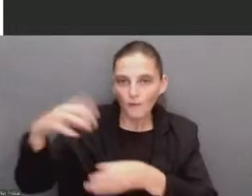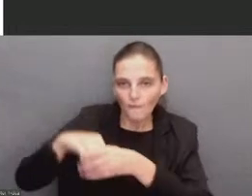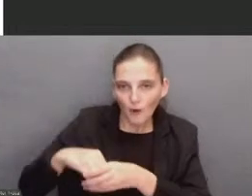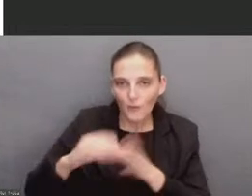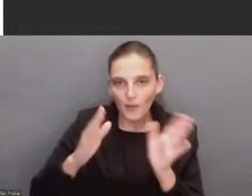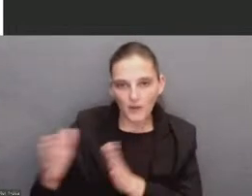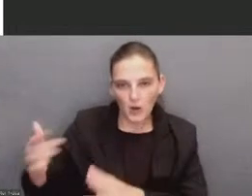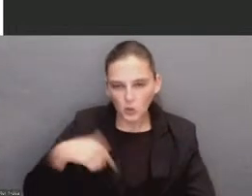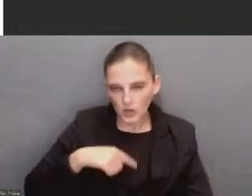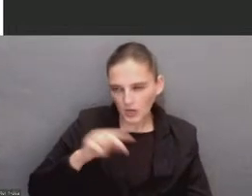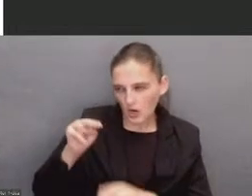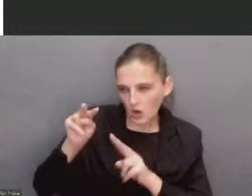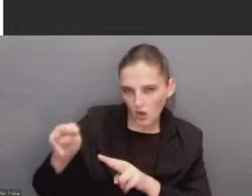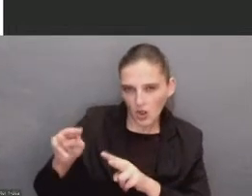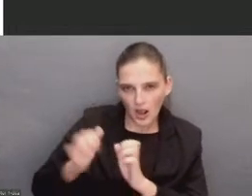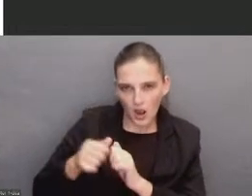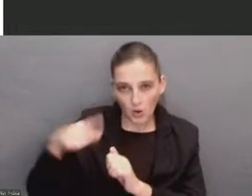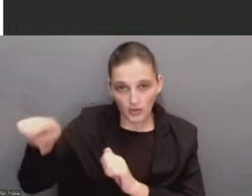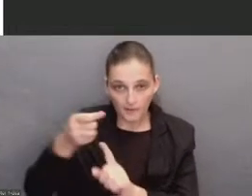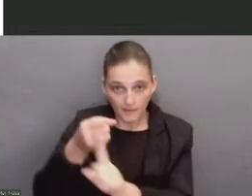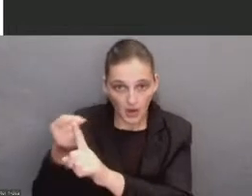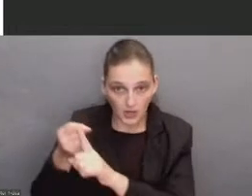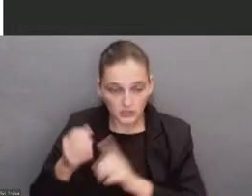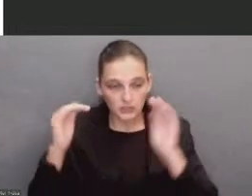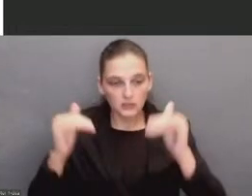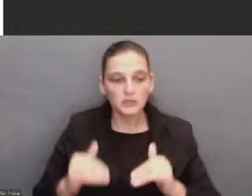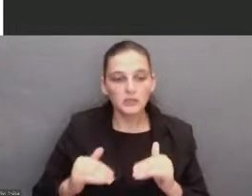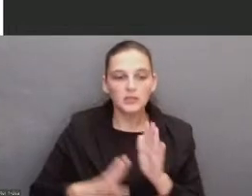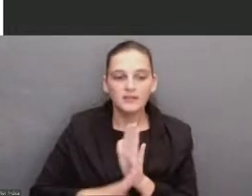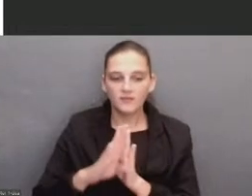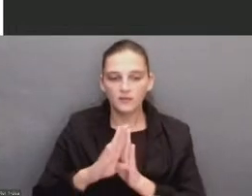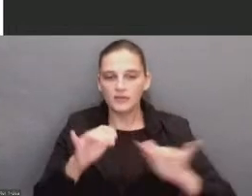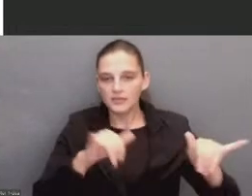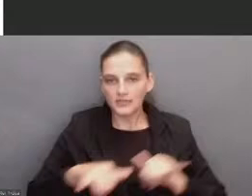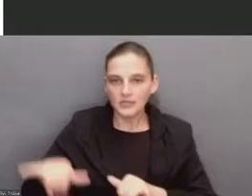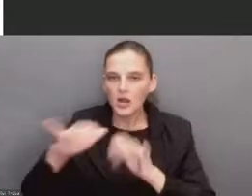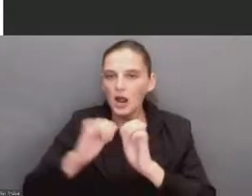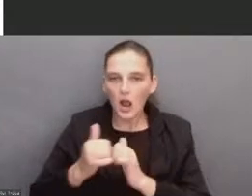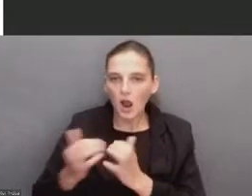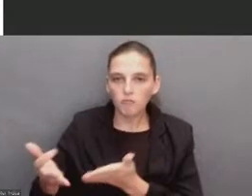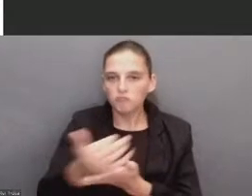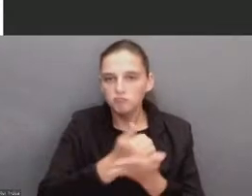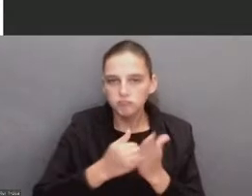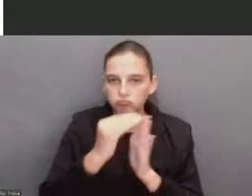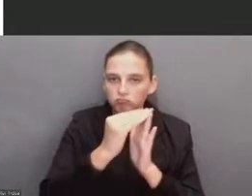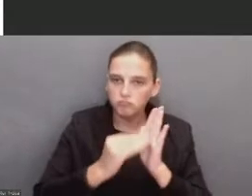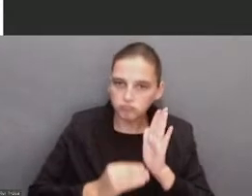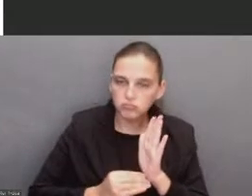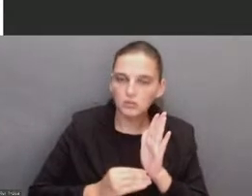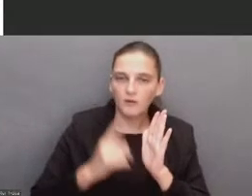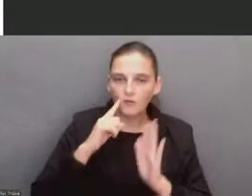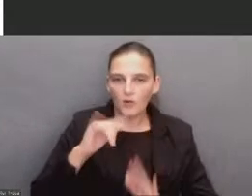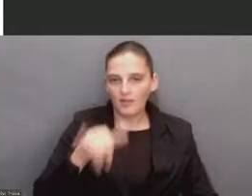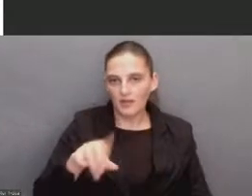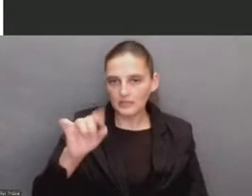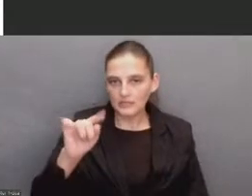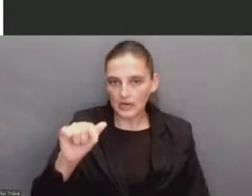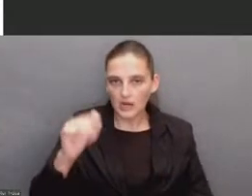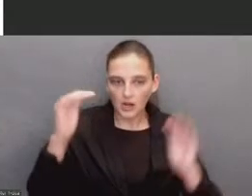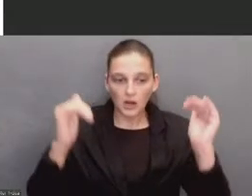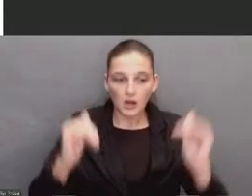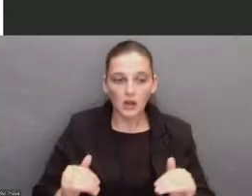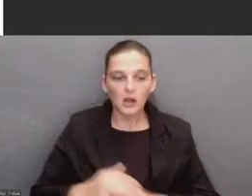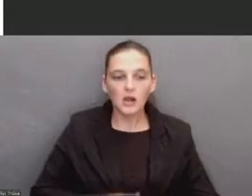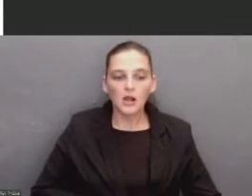they are impacted. Again, developing standards for the collection and reporting of such data, and that more